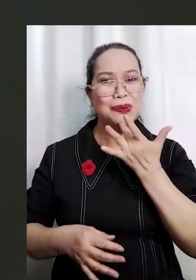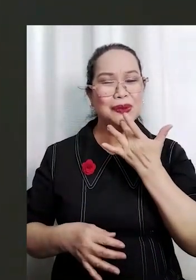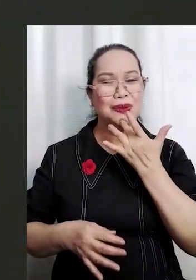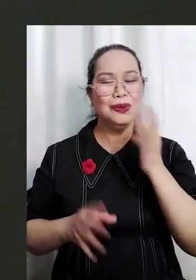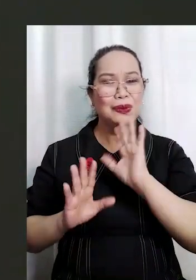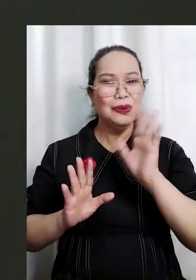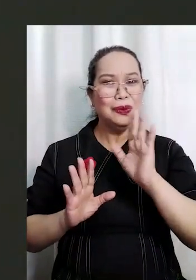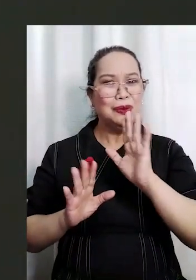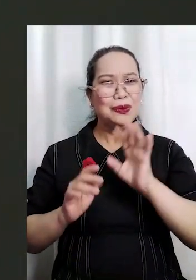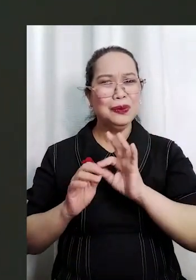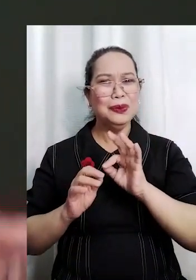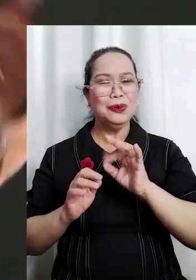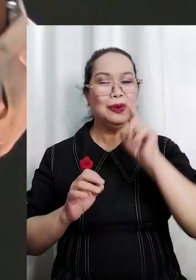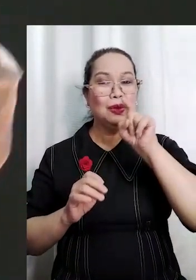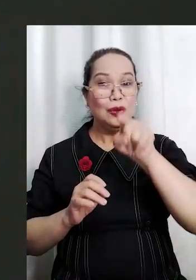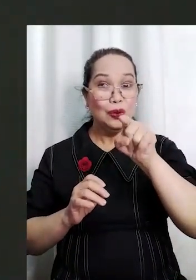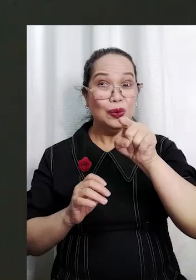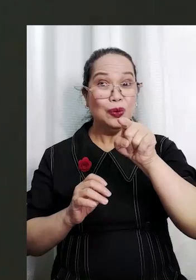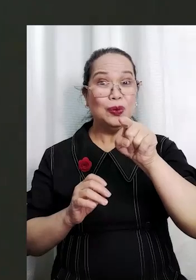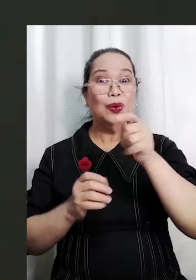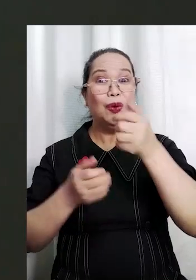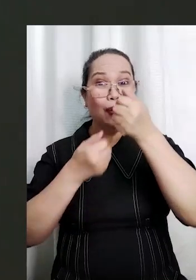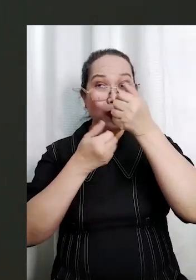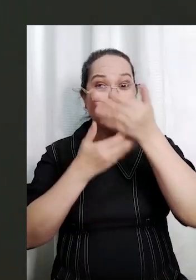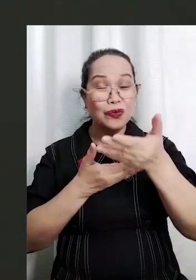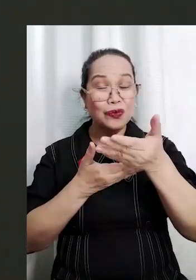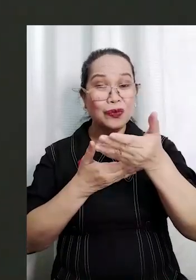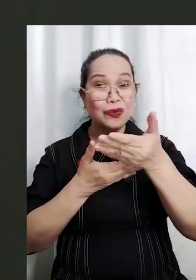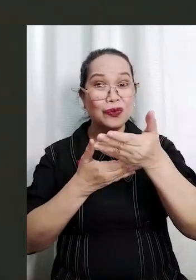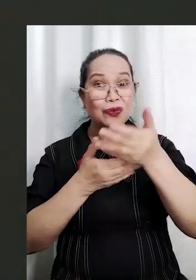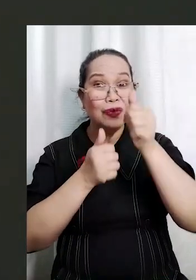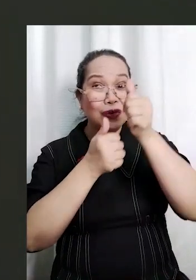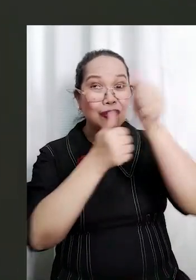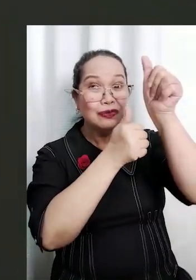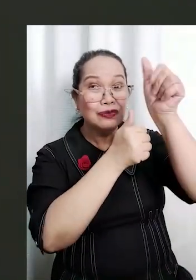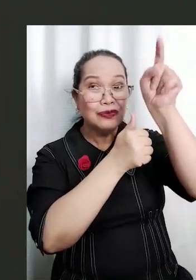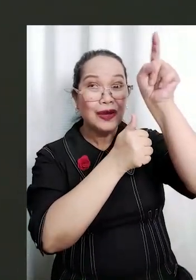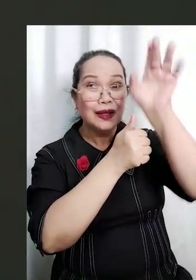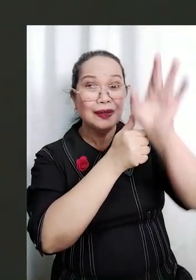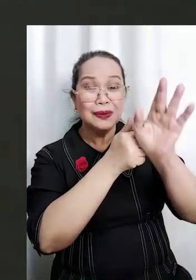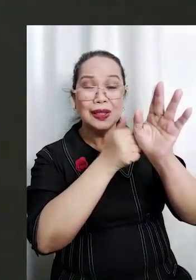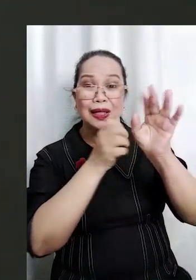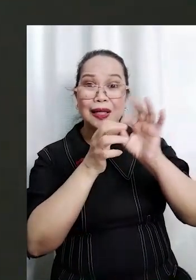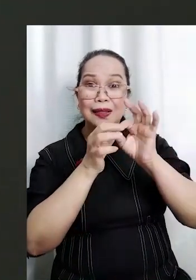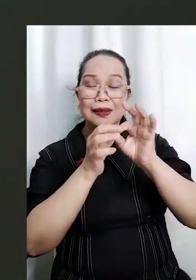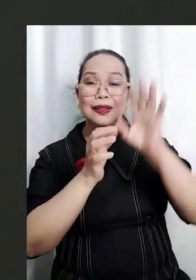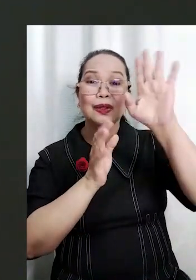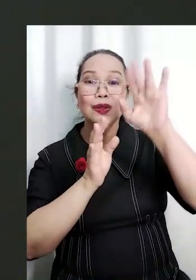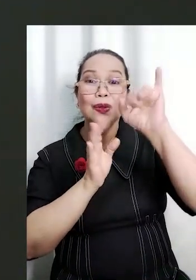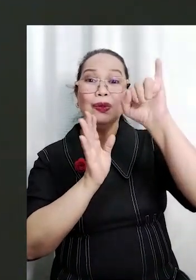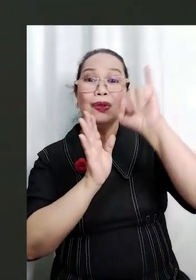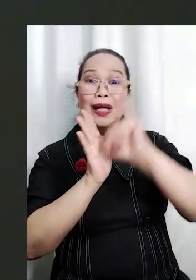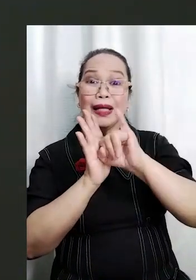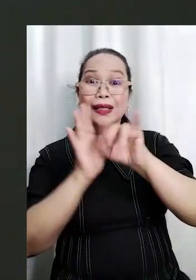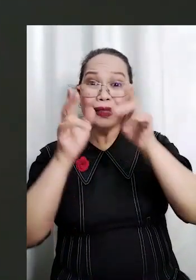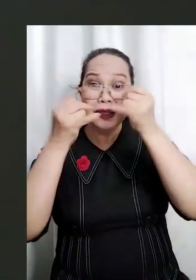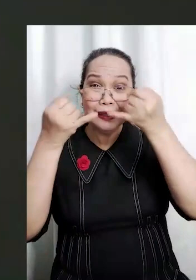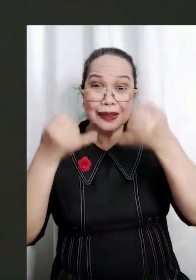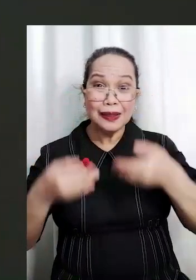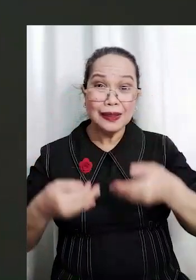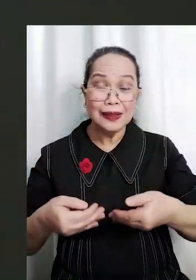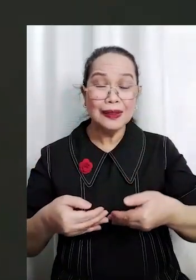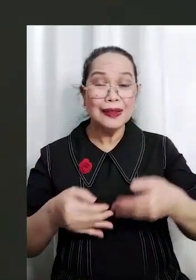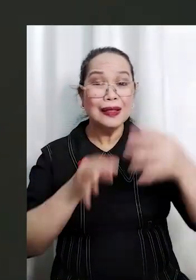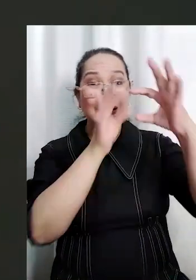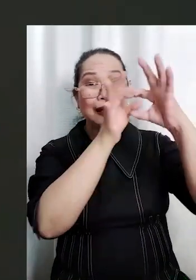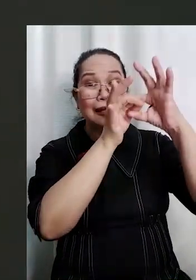your sexual orientation. You base your identity, if you're a follower of Jesus Christ, you base your identity on